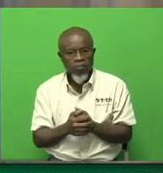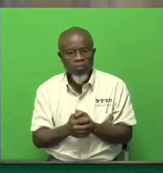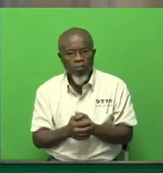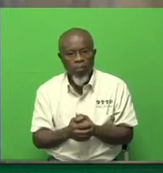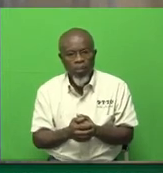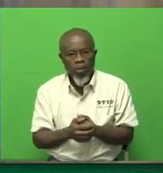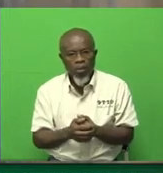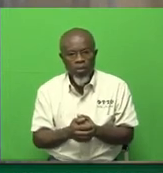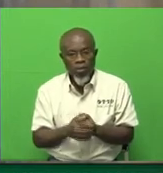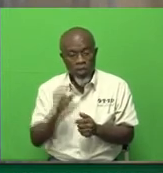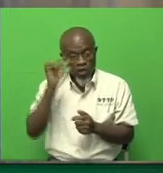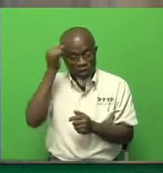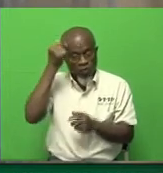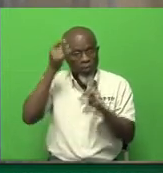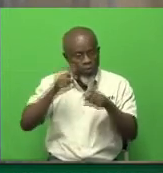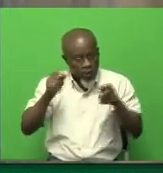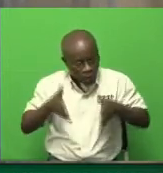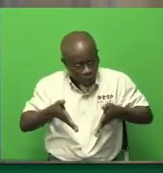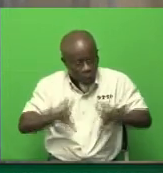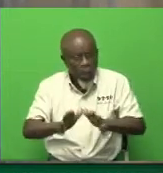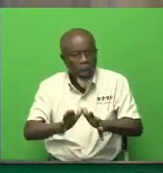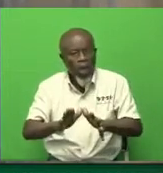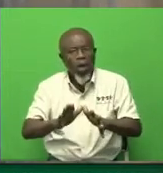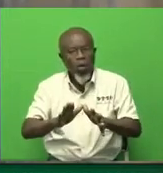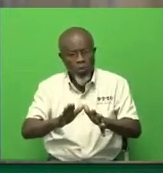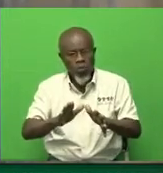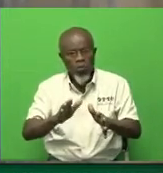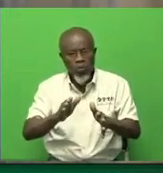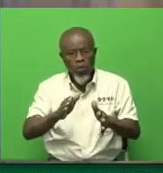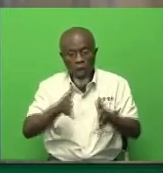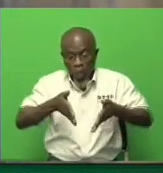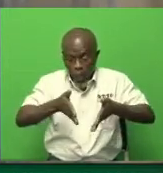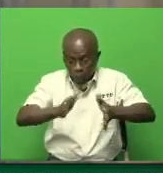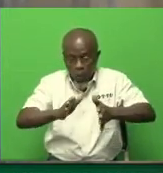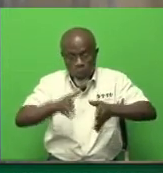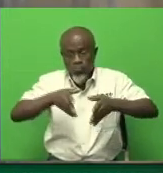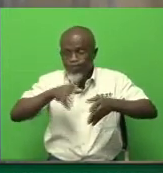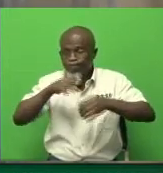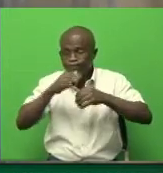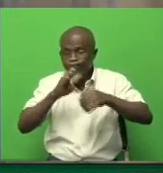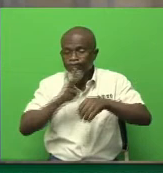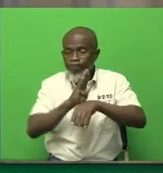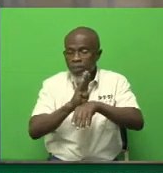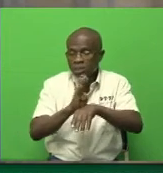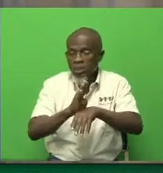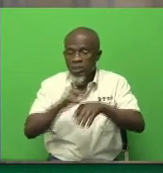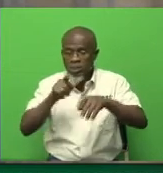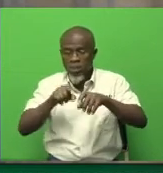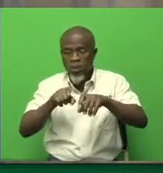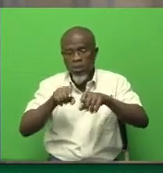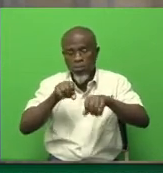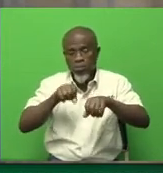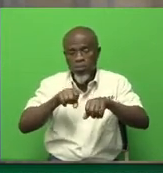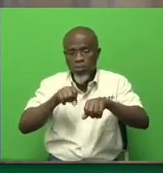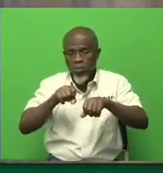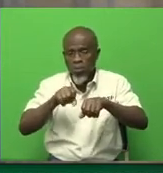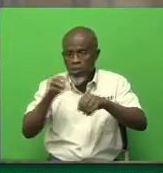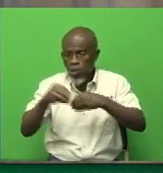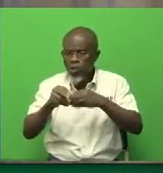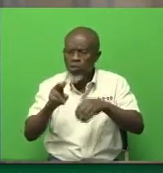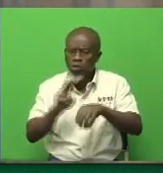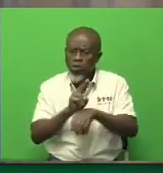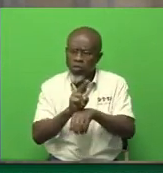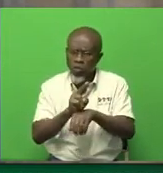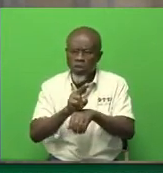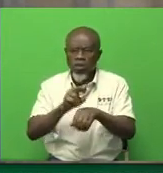the government should allow companies to net off the vat refunds with taxes to prevent them from encountering cash flow